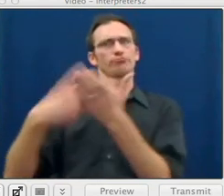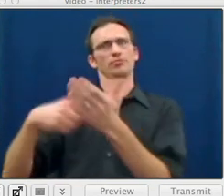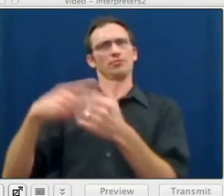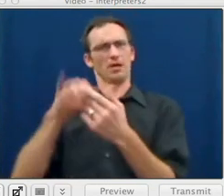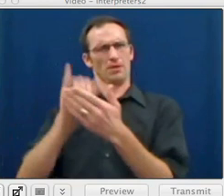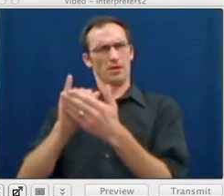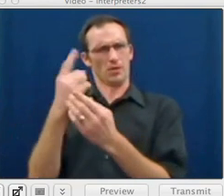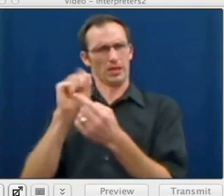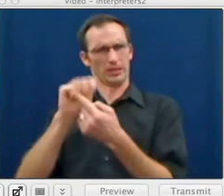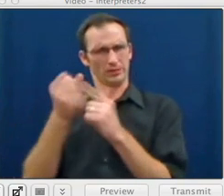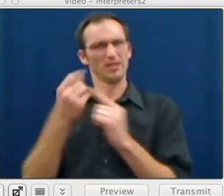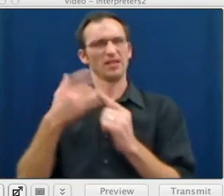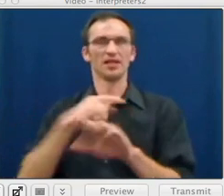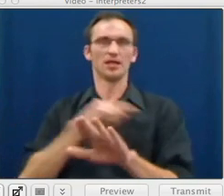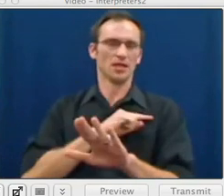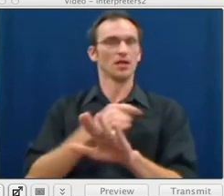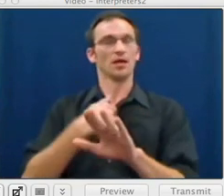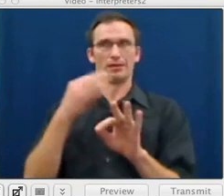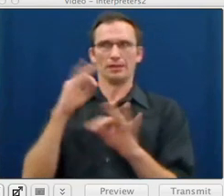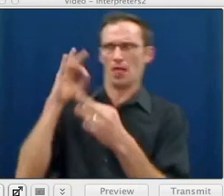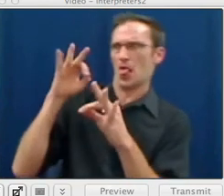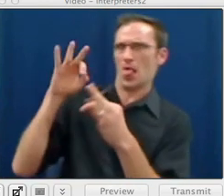get physically hurt.